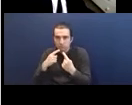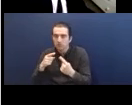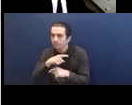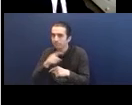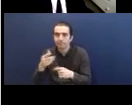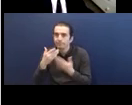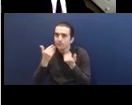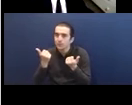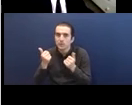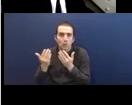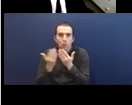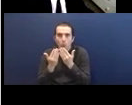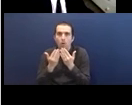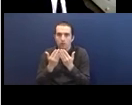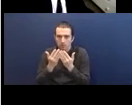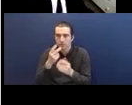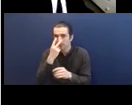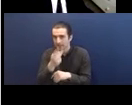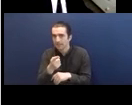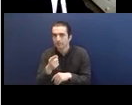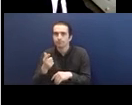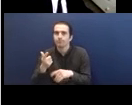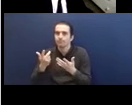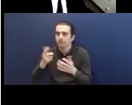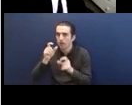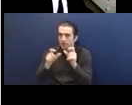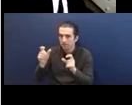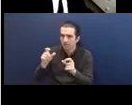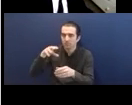one and can be reached on the UNESCO website.